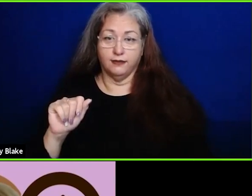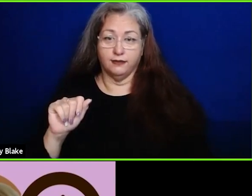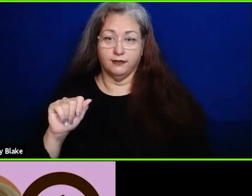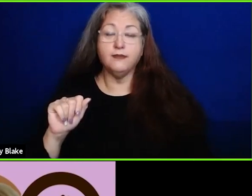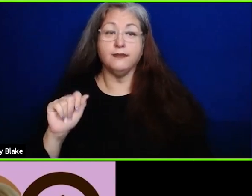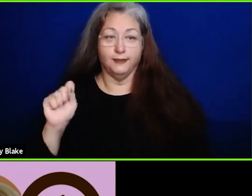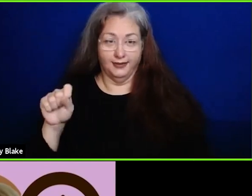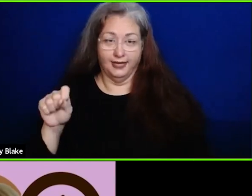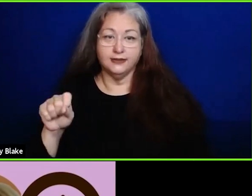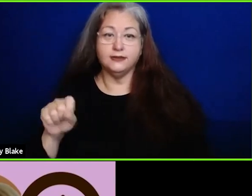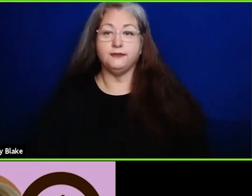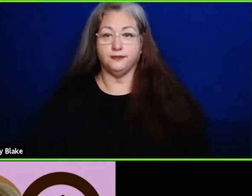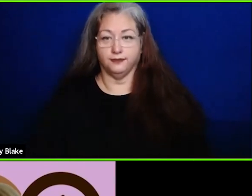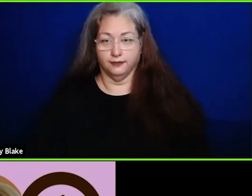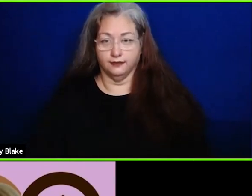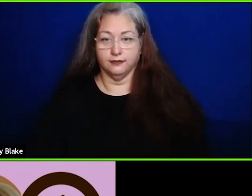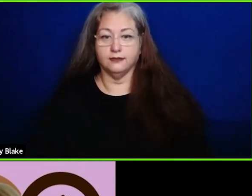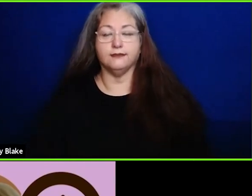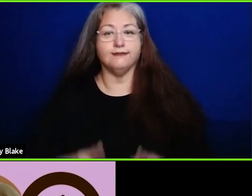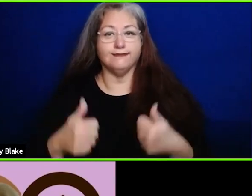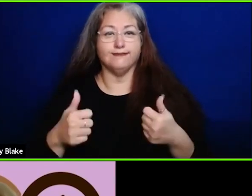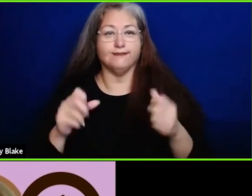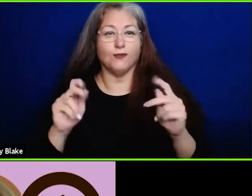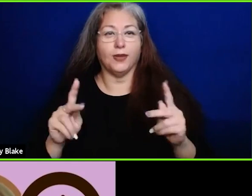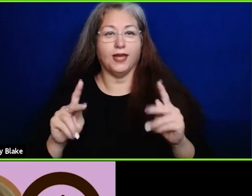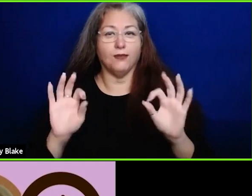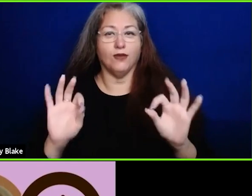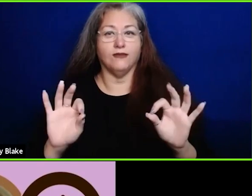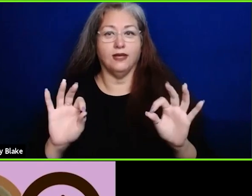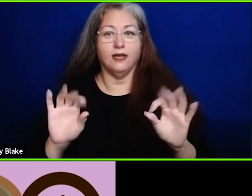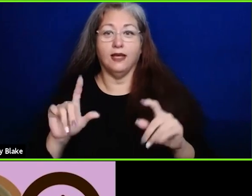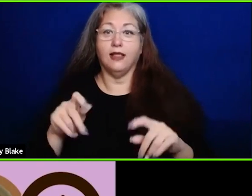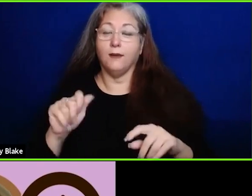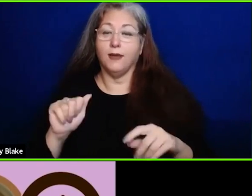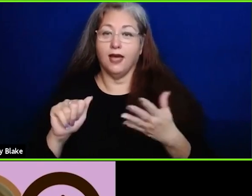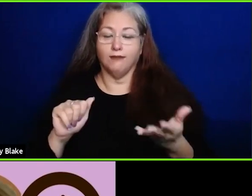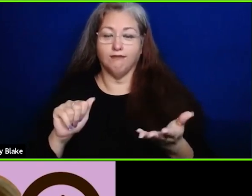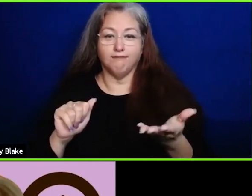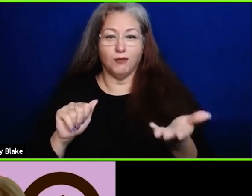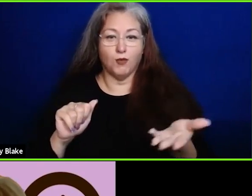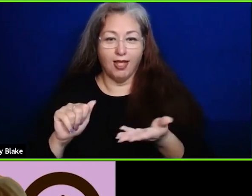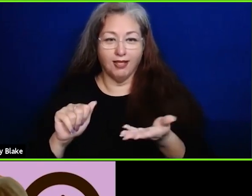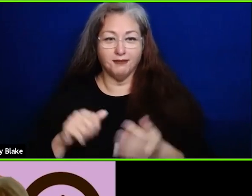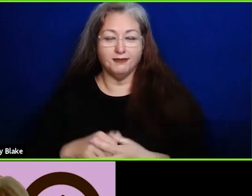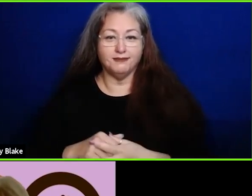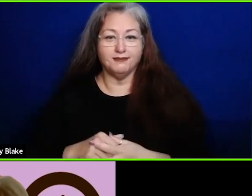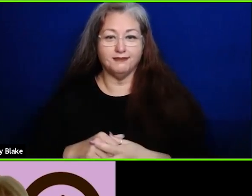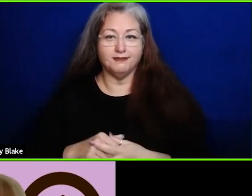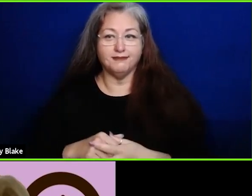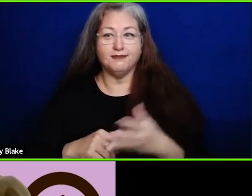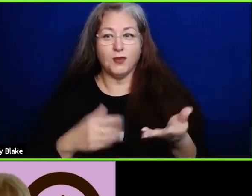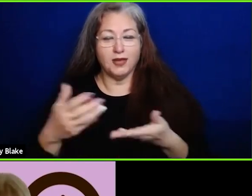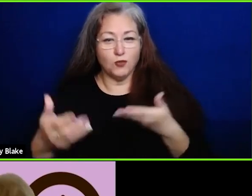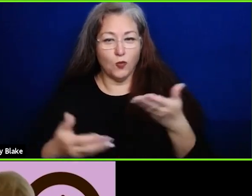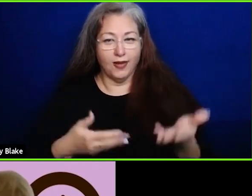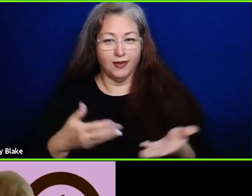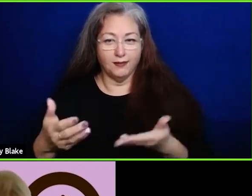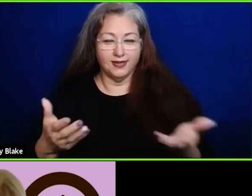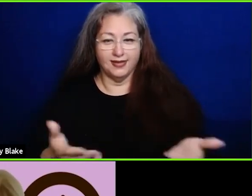Yep. Okay, perfect. Lepa, welcome. Welcome. Welcome